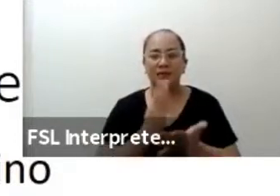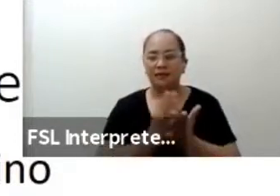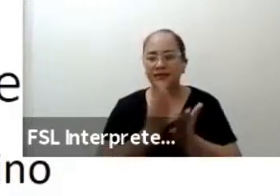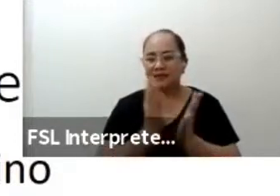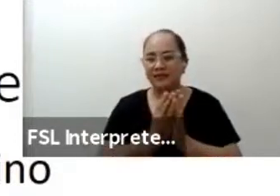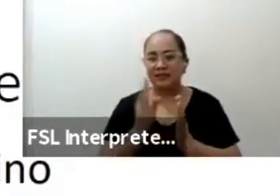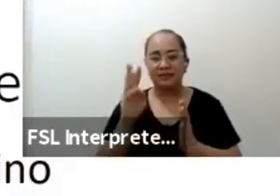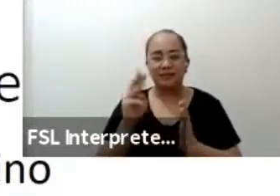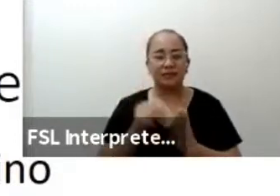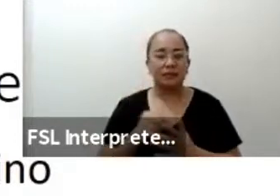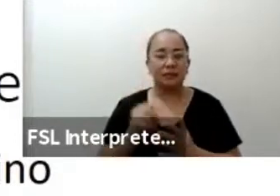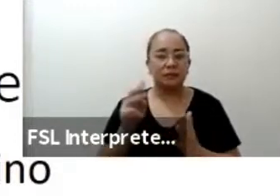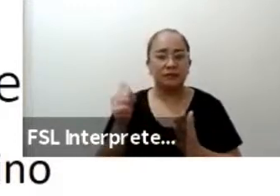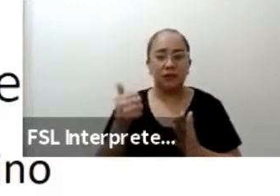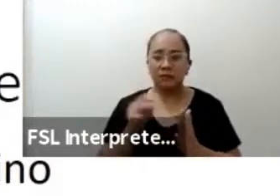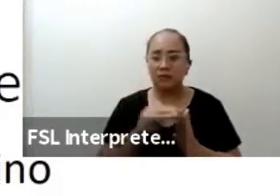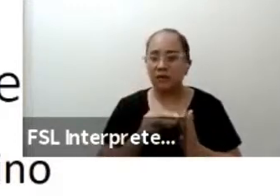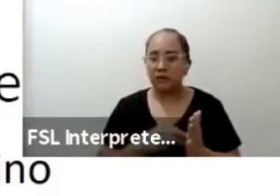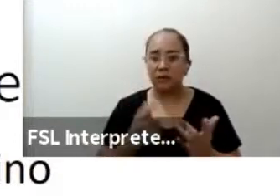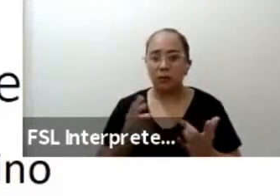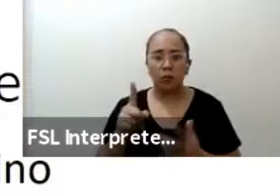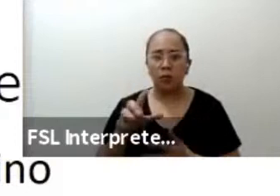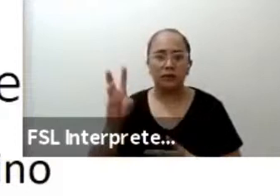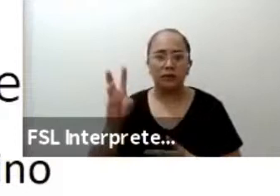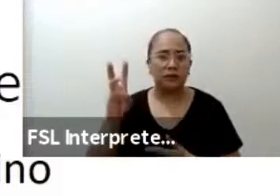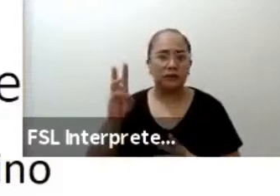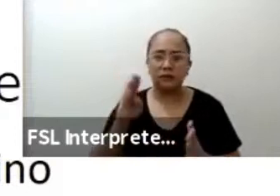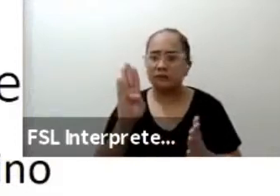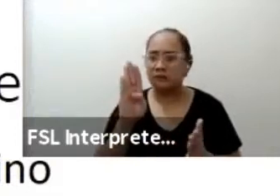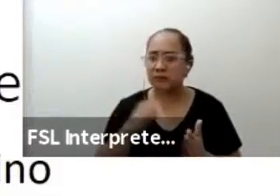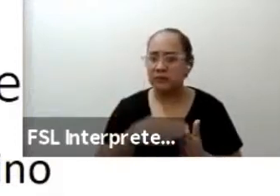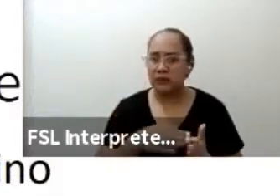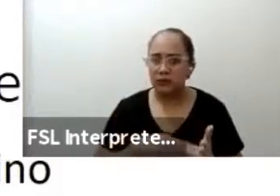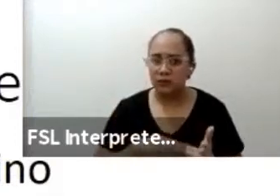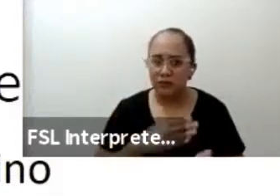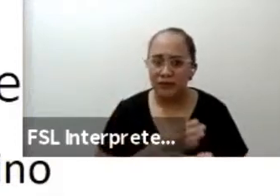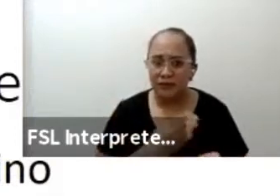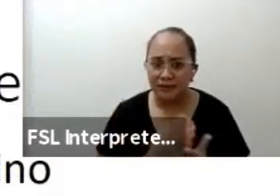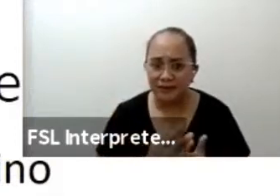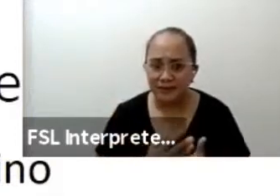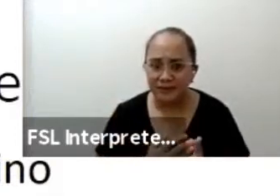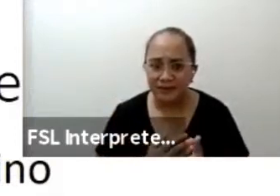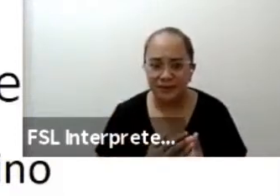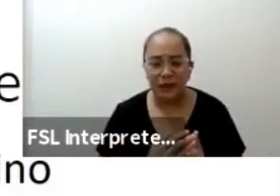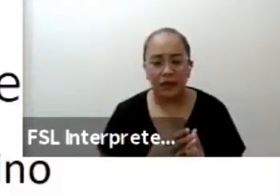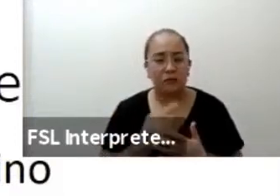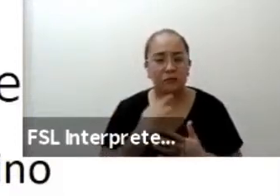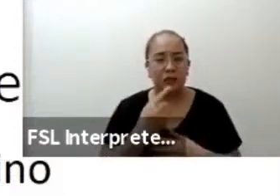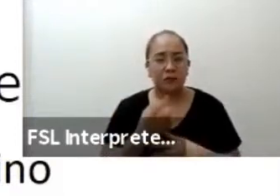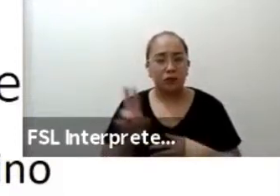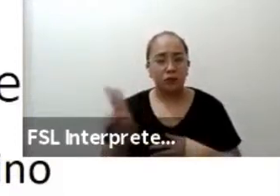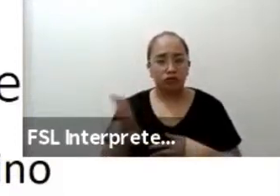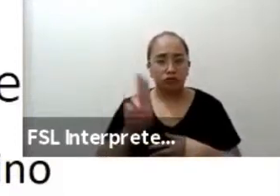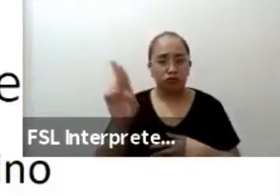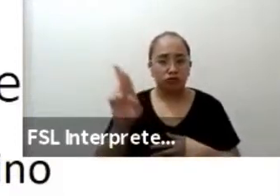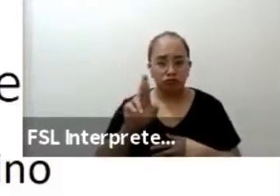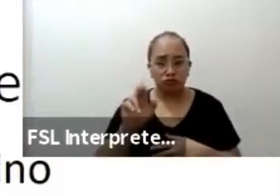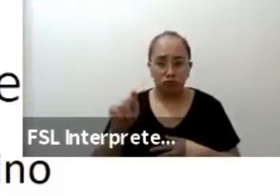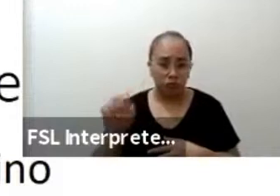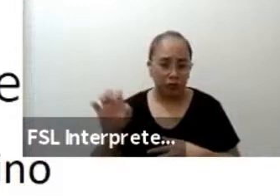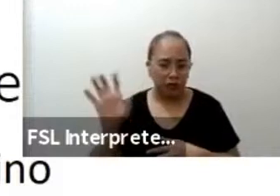Many years later, umabot sa 160 billion ang budget. Pero sinasabi nila, utilization rate was probably